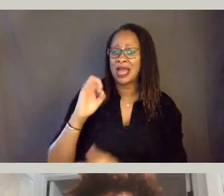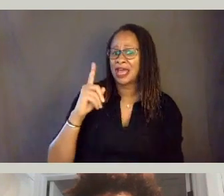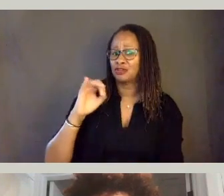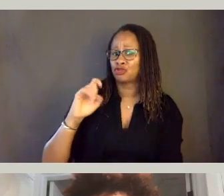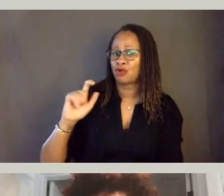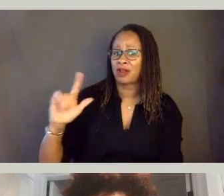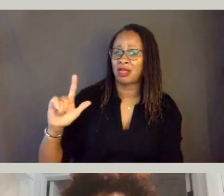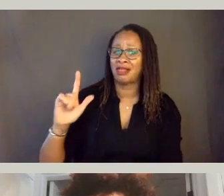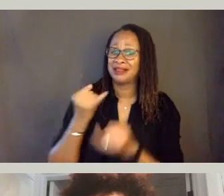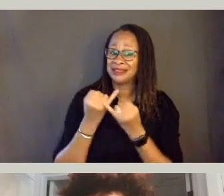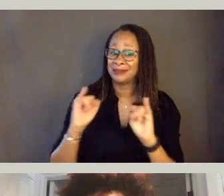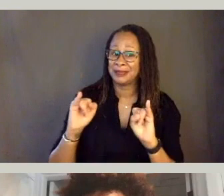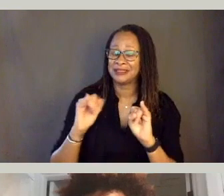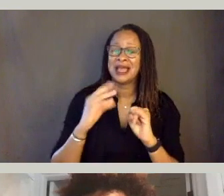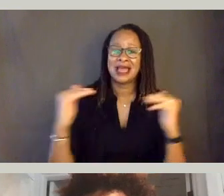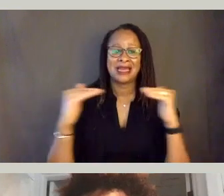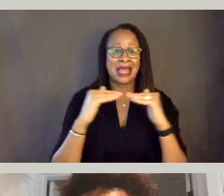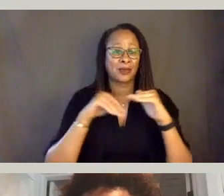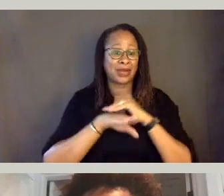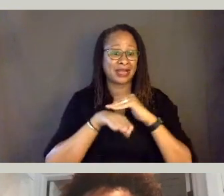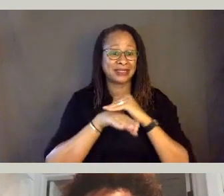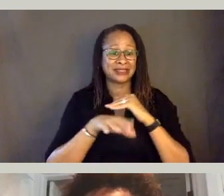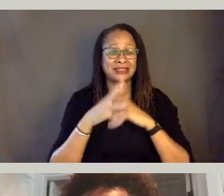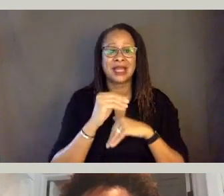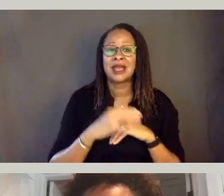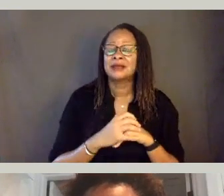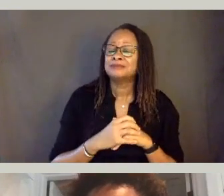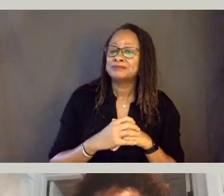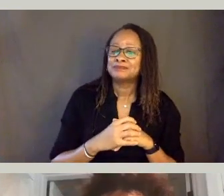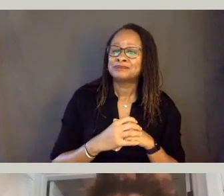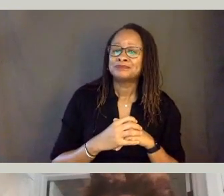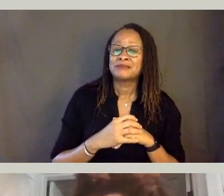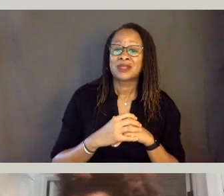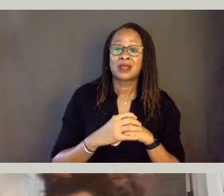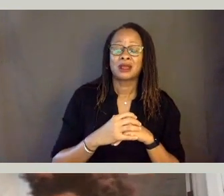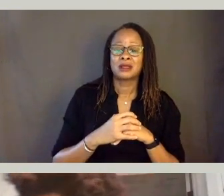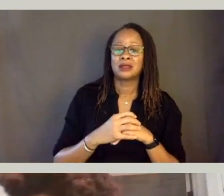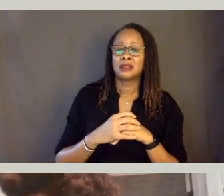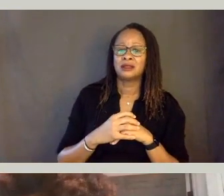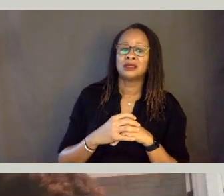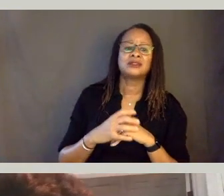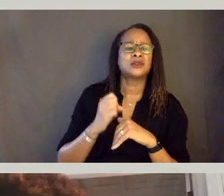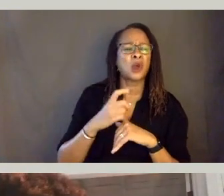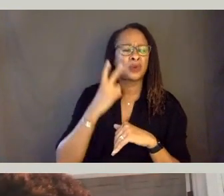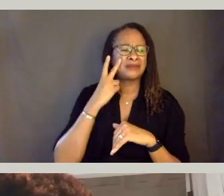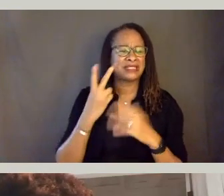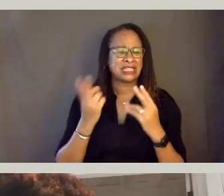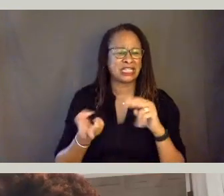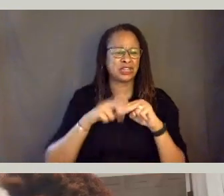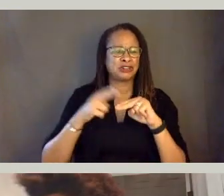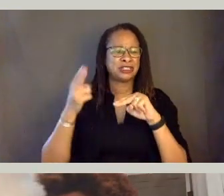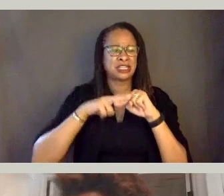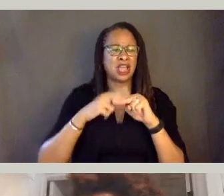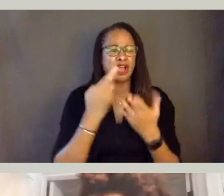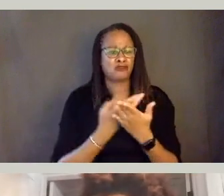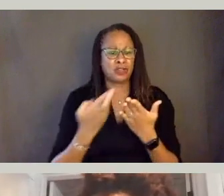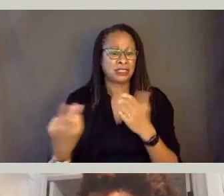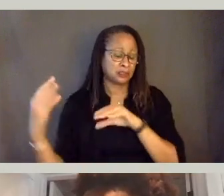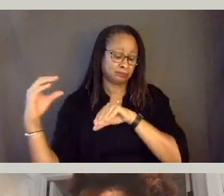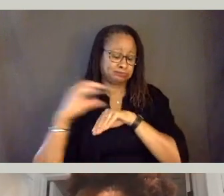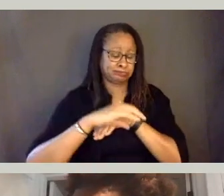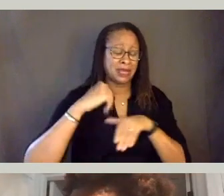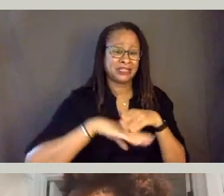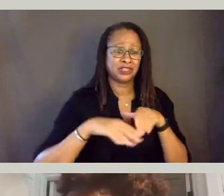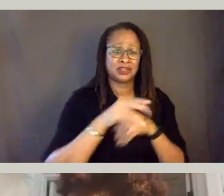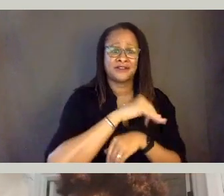independence and equity access and representation. And despite a kind of increase and influx of resources into the field,